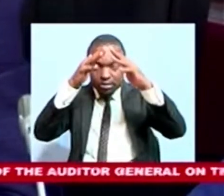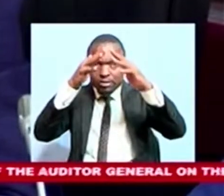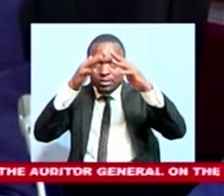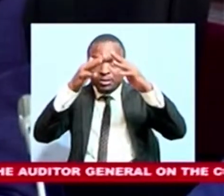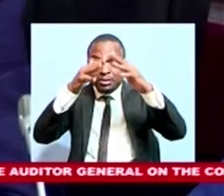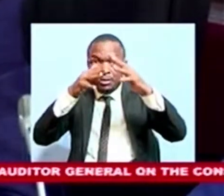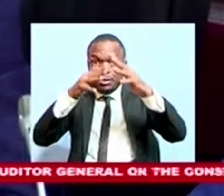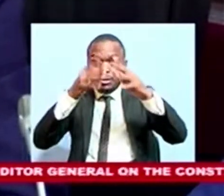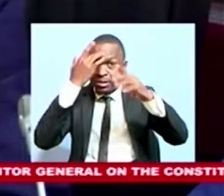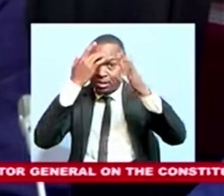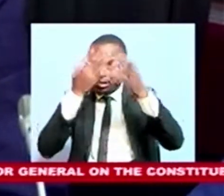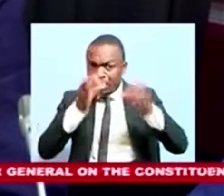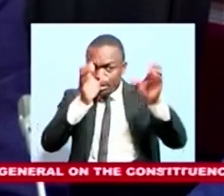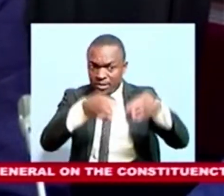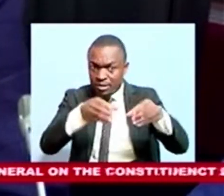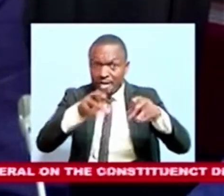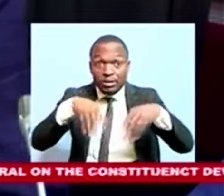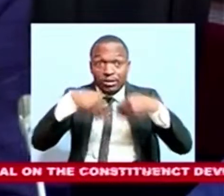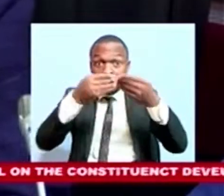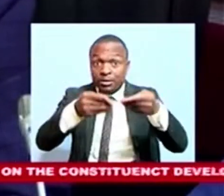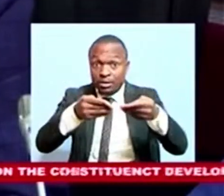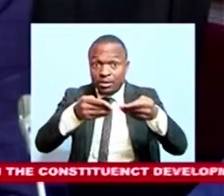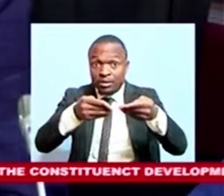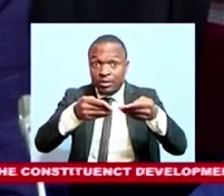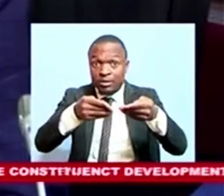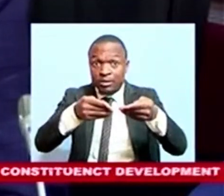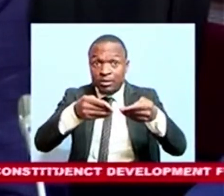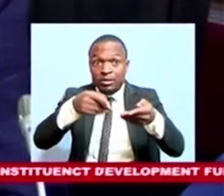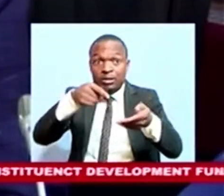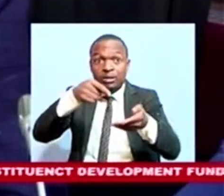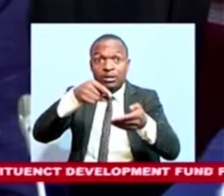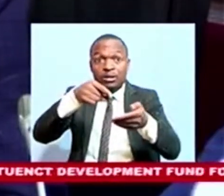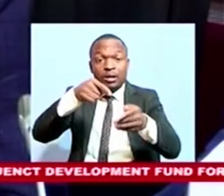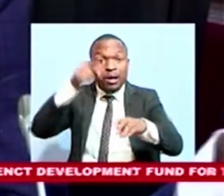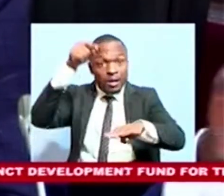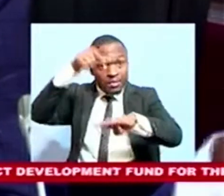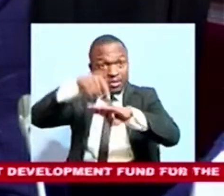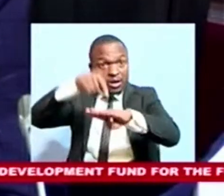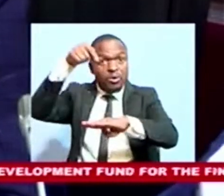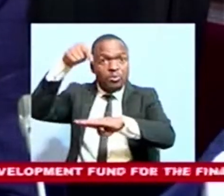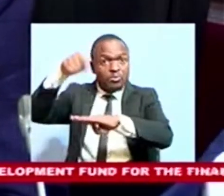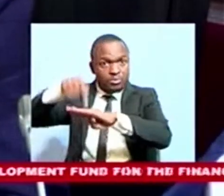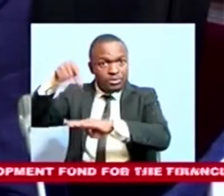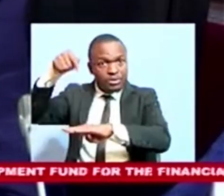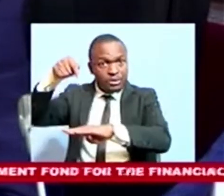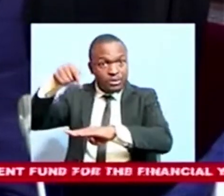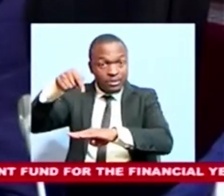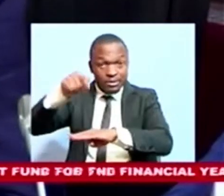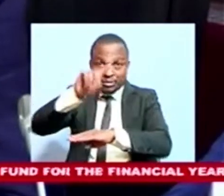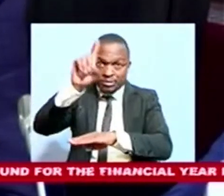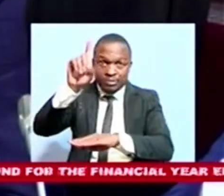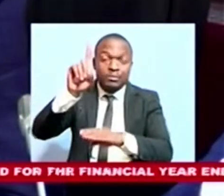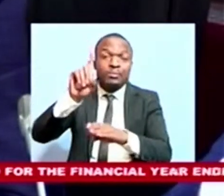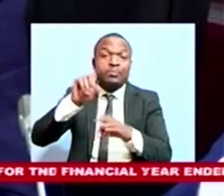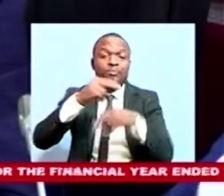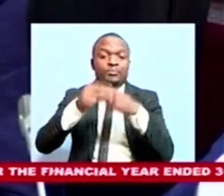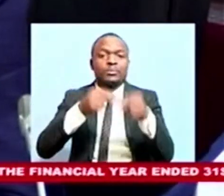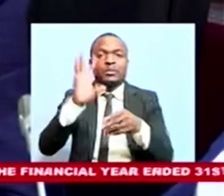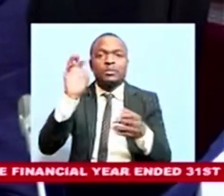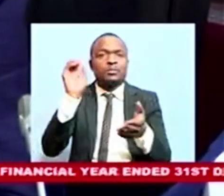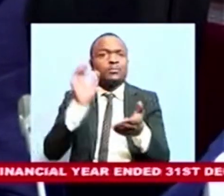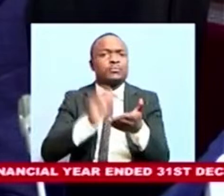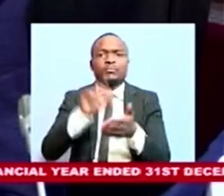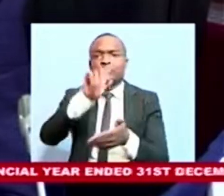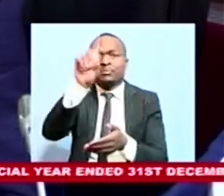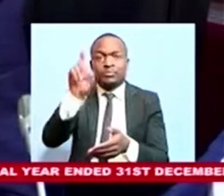to provide nails or what? So the 50,000 is questionable. From